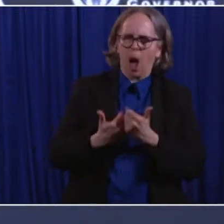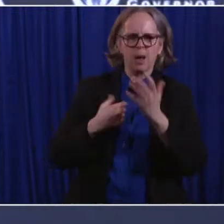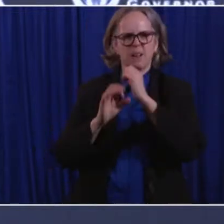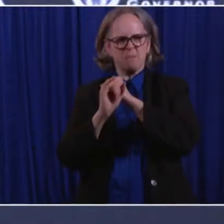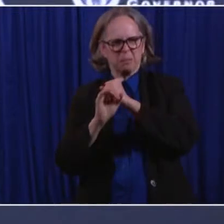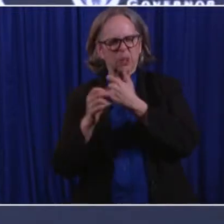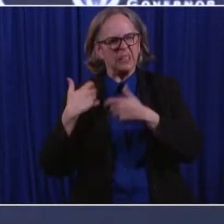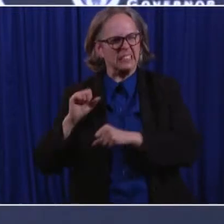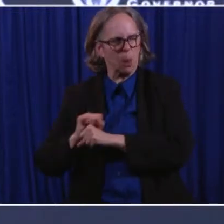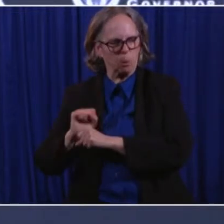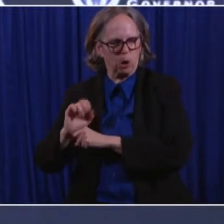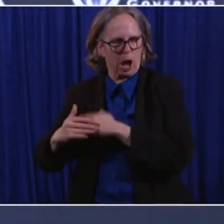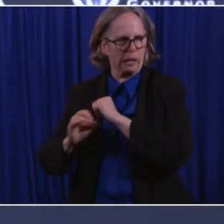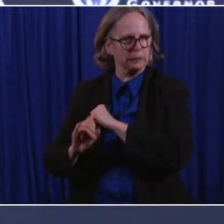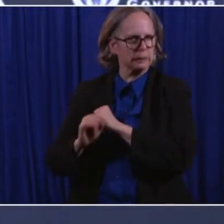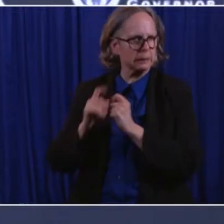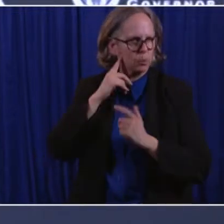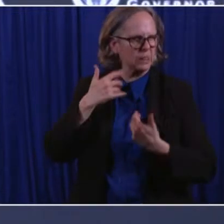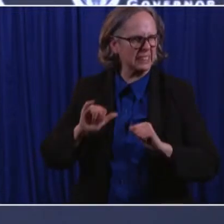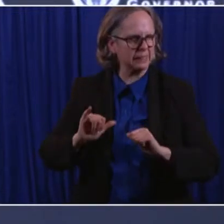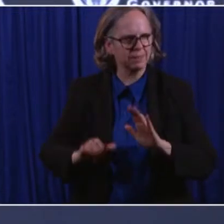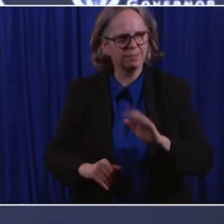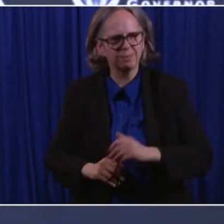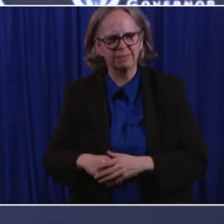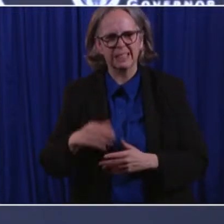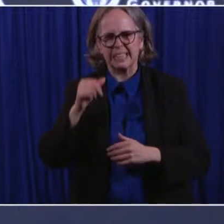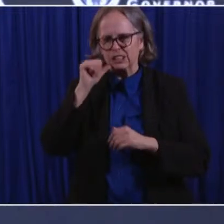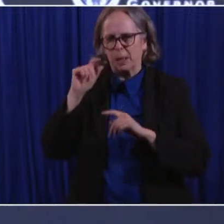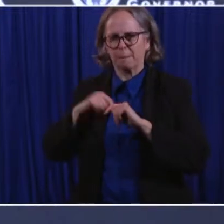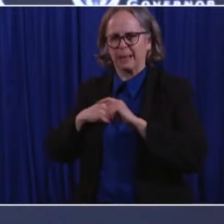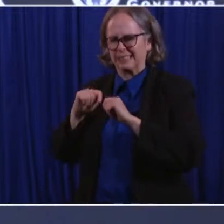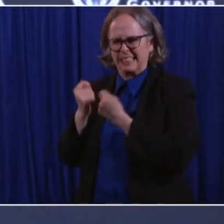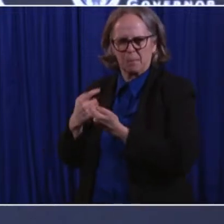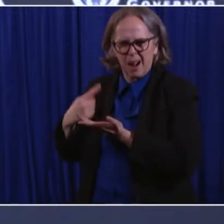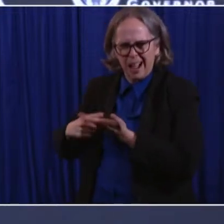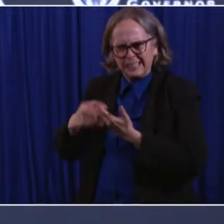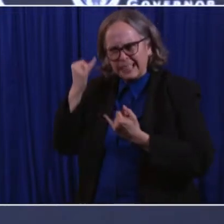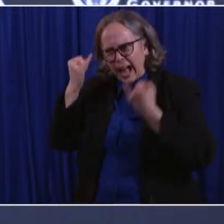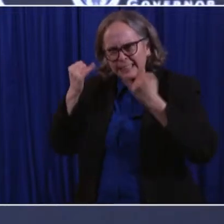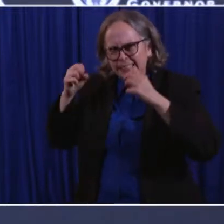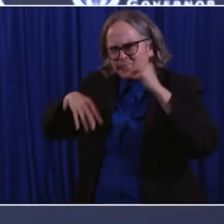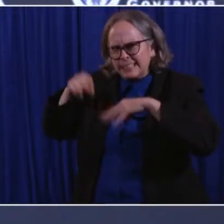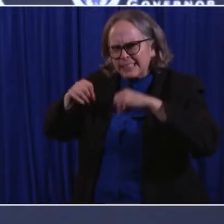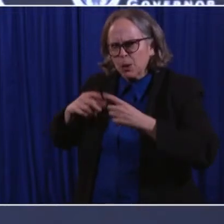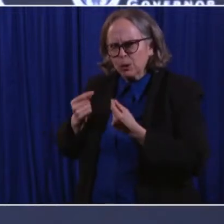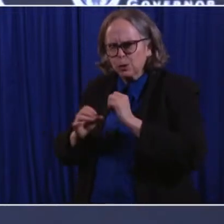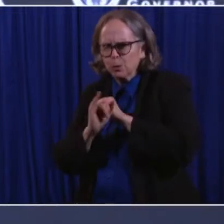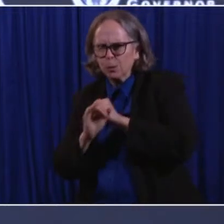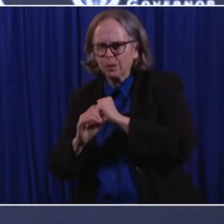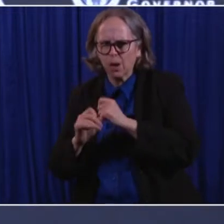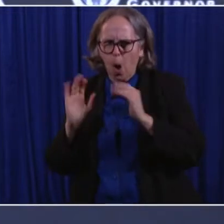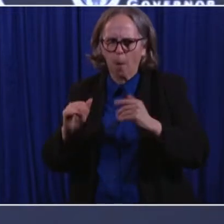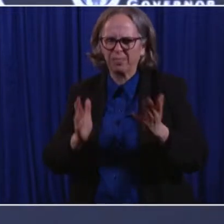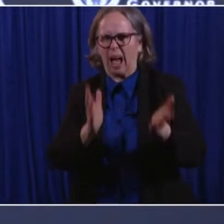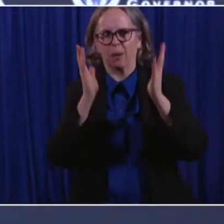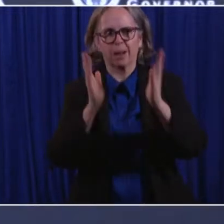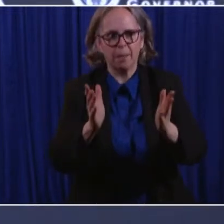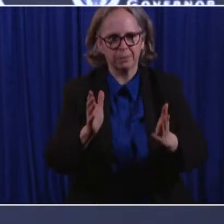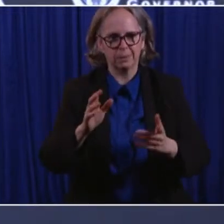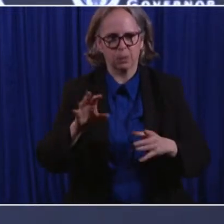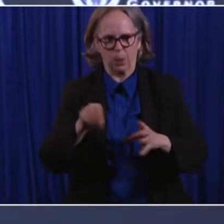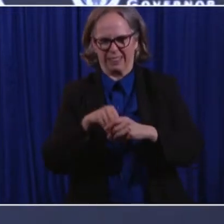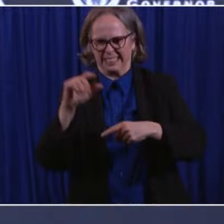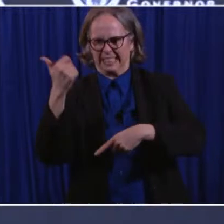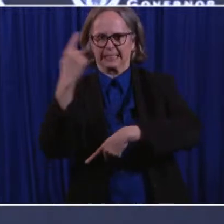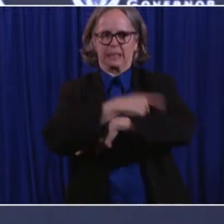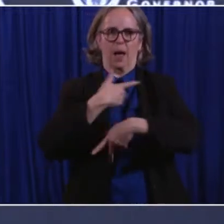yesterday about developing an ad. They're starting to do that, and we hope to have something out in the next 10 days to